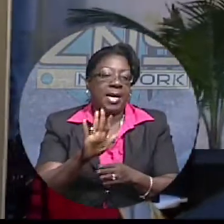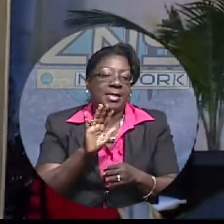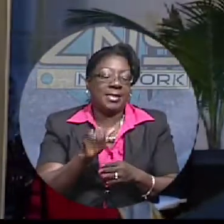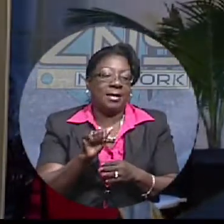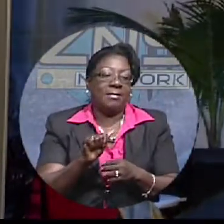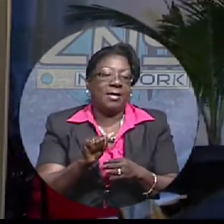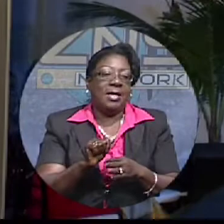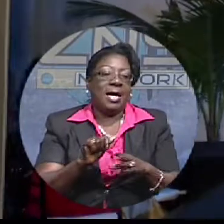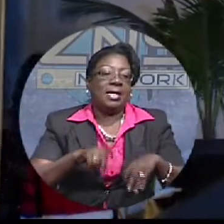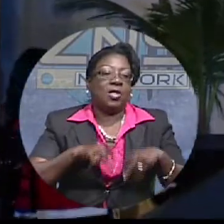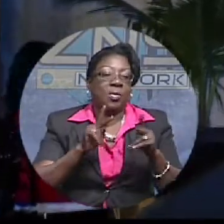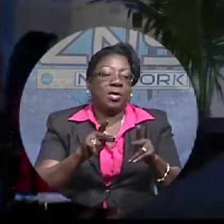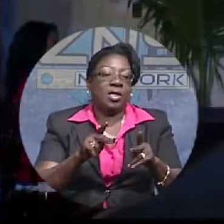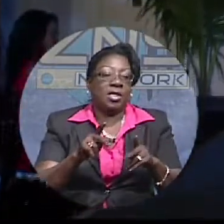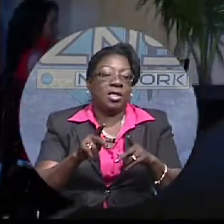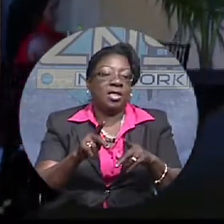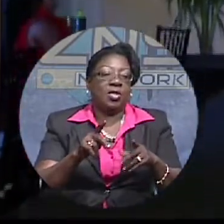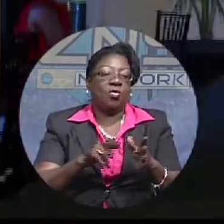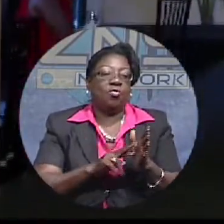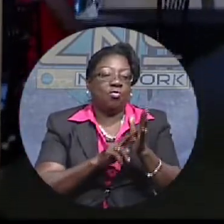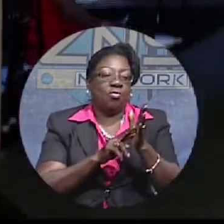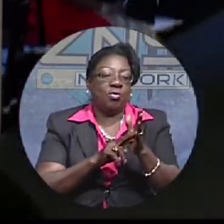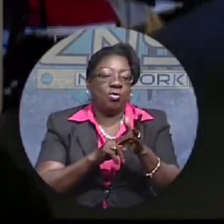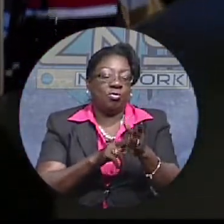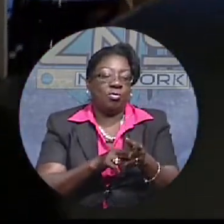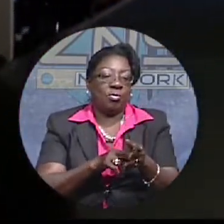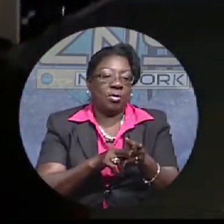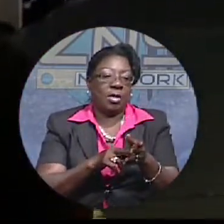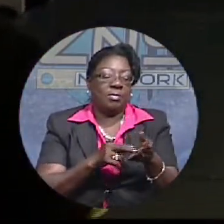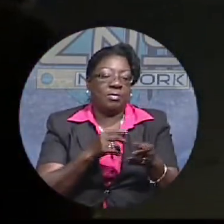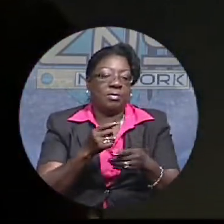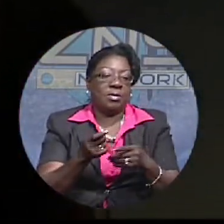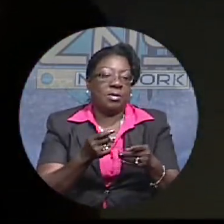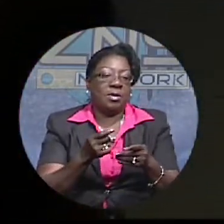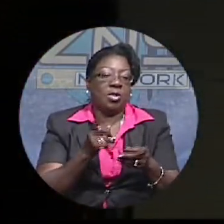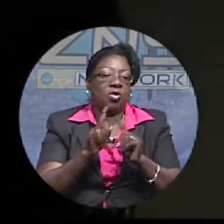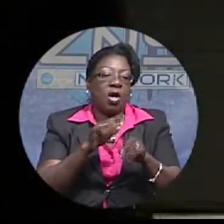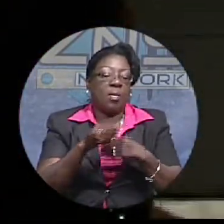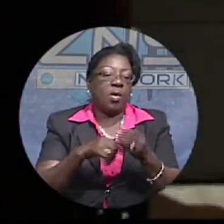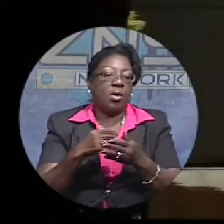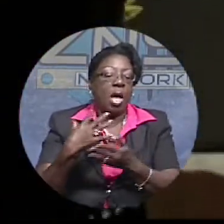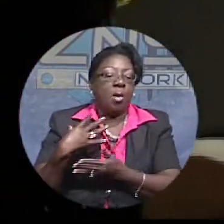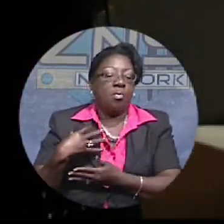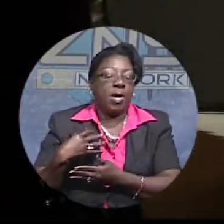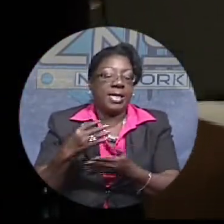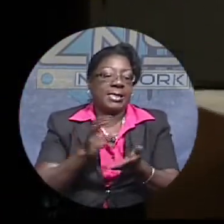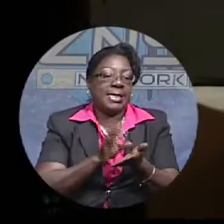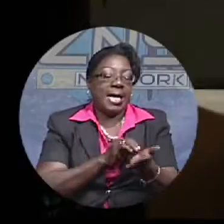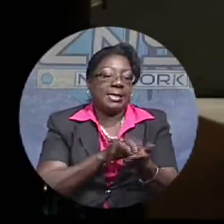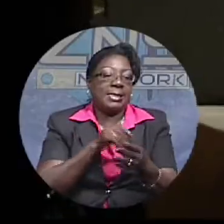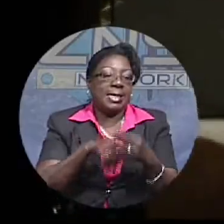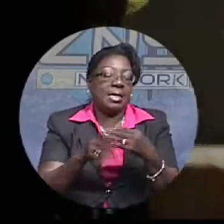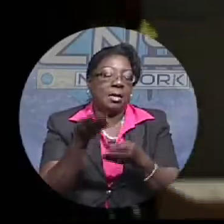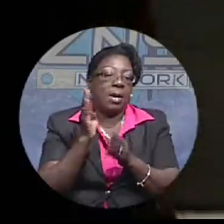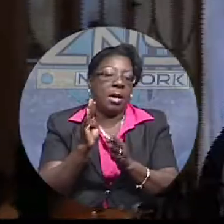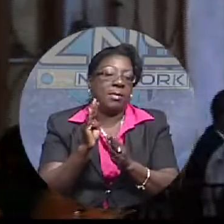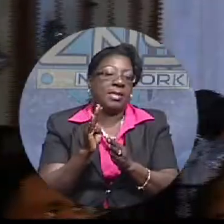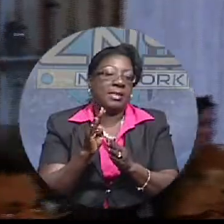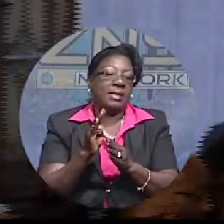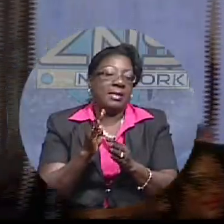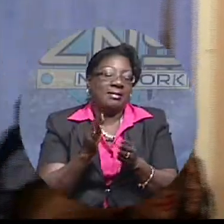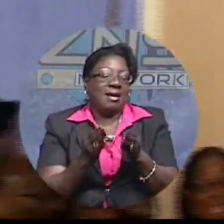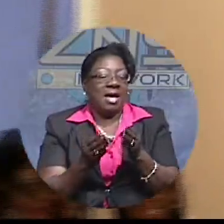as an opportunity to go and promote my platform, which is cervical and breast cancer awareness in the Bahamas. I tend to be a very shy